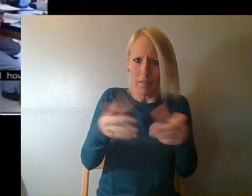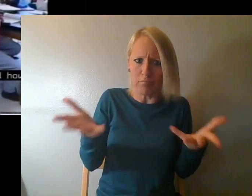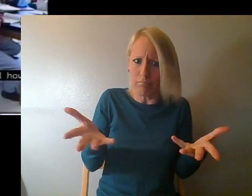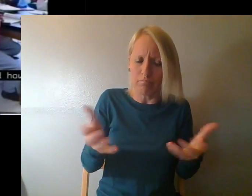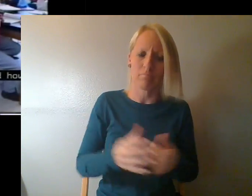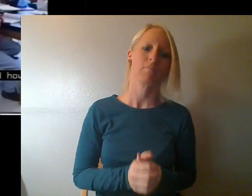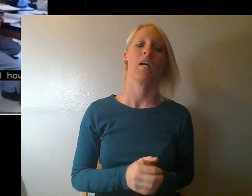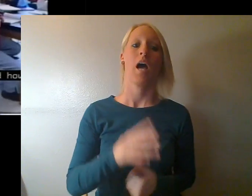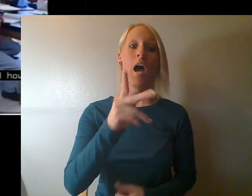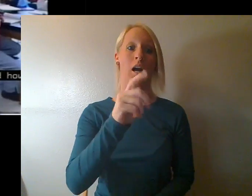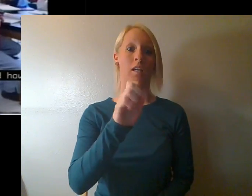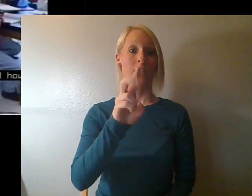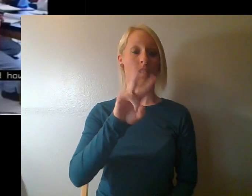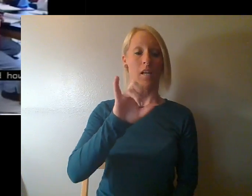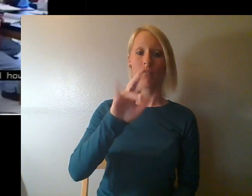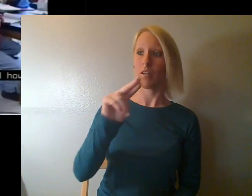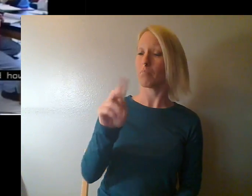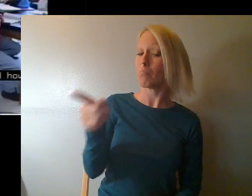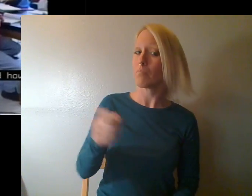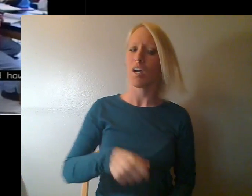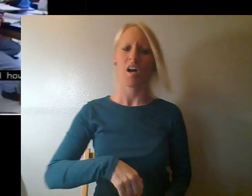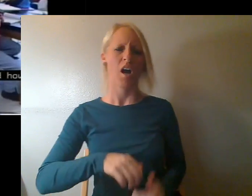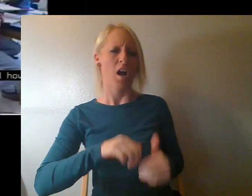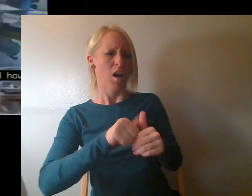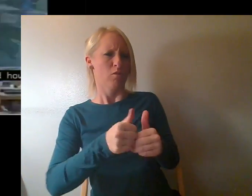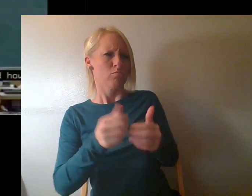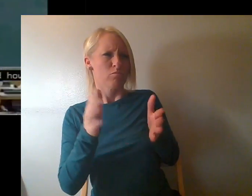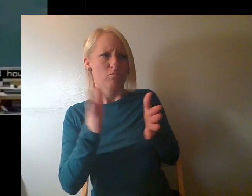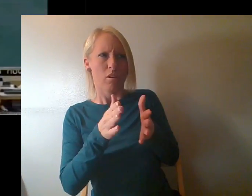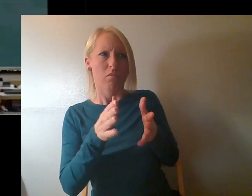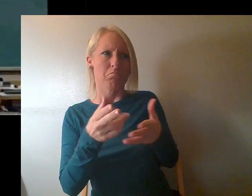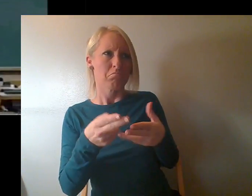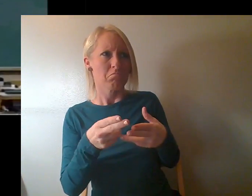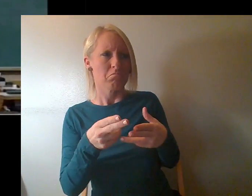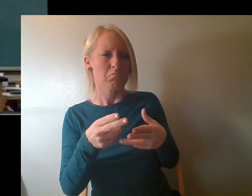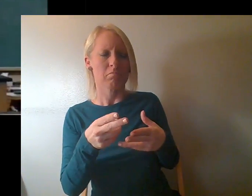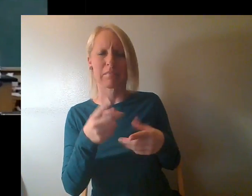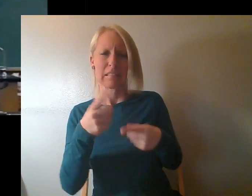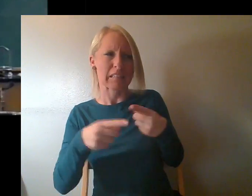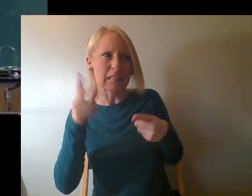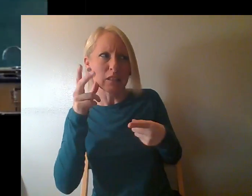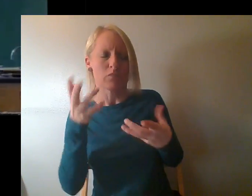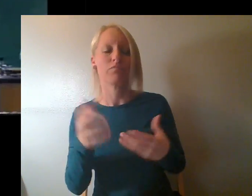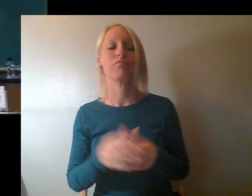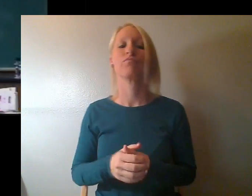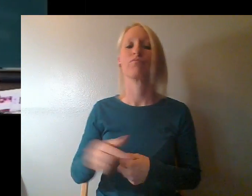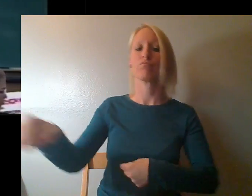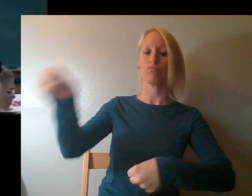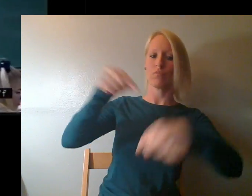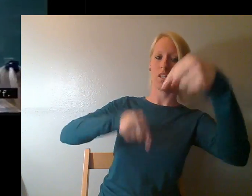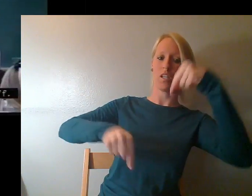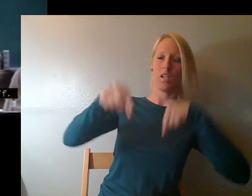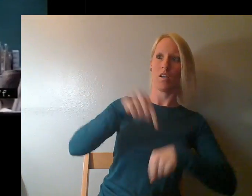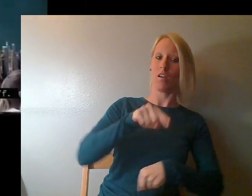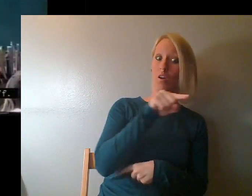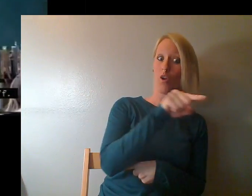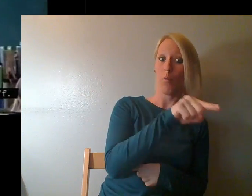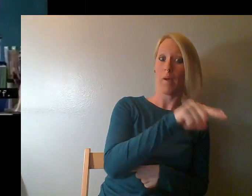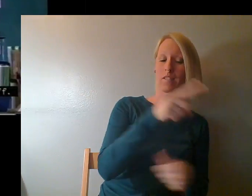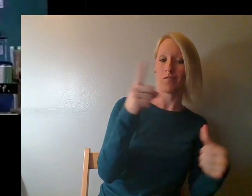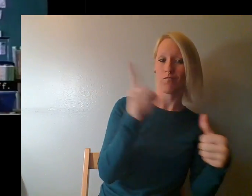small thing, cell? Yeah. Okay. Well, let's start off, let's go back to chloroplast first, and then we'll do all that stuff,